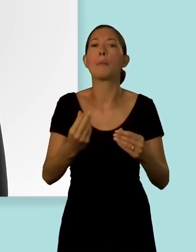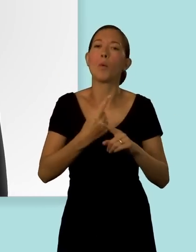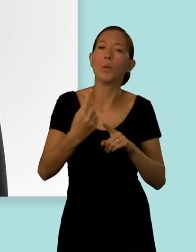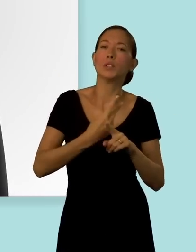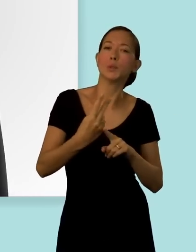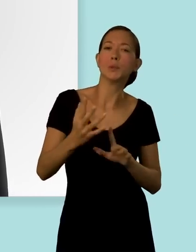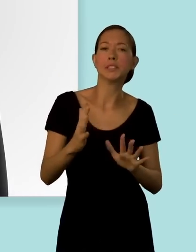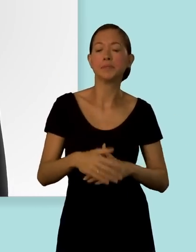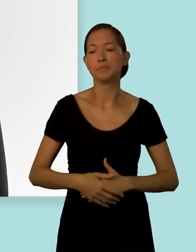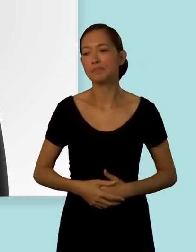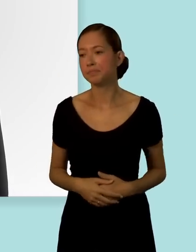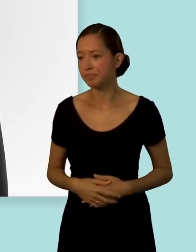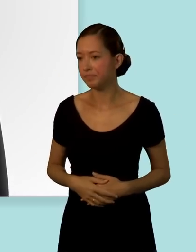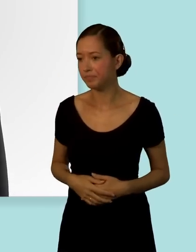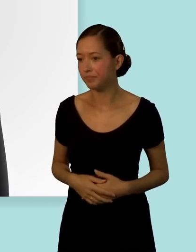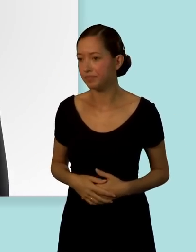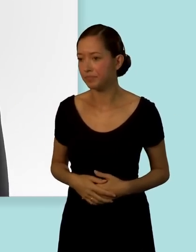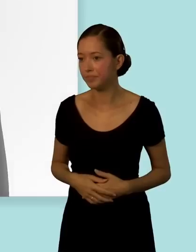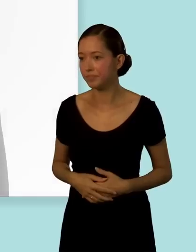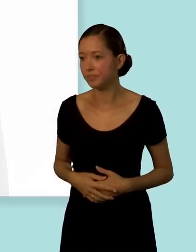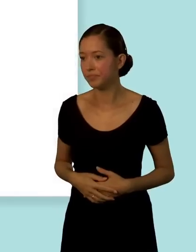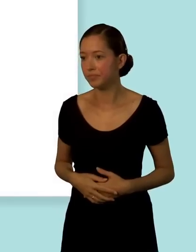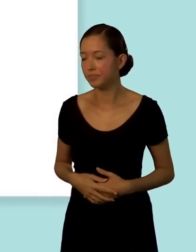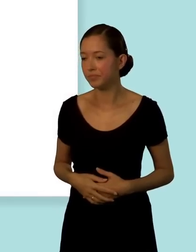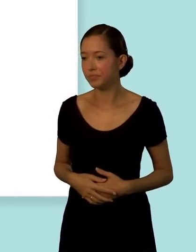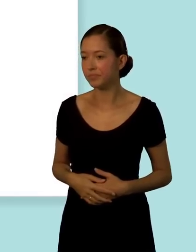with, but these usually lessen after a week or two.